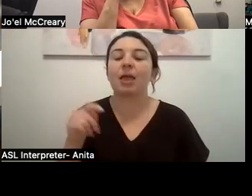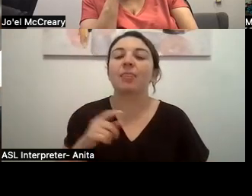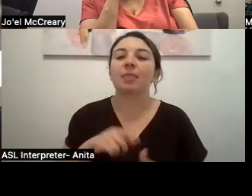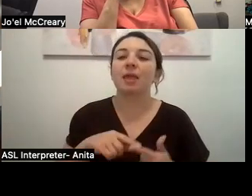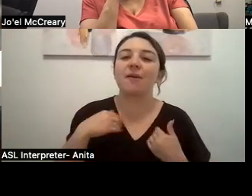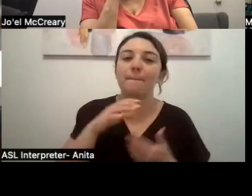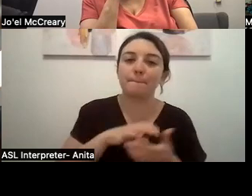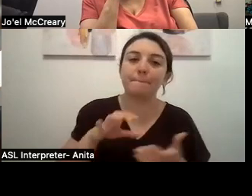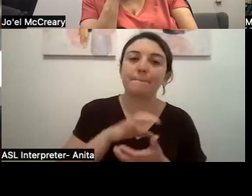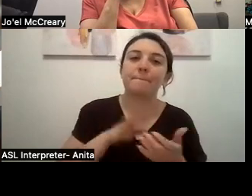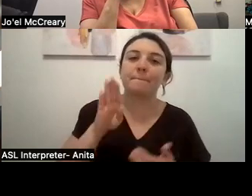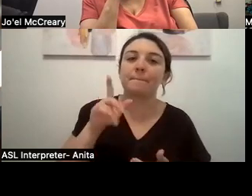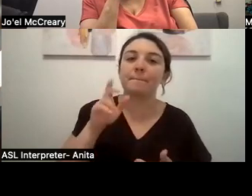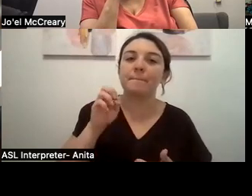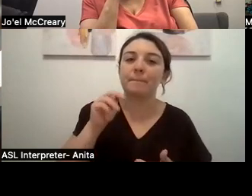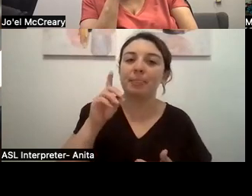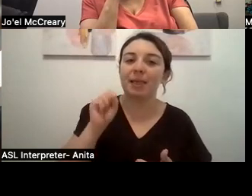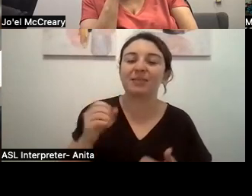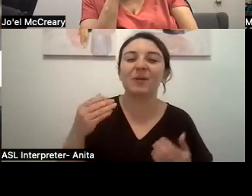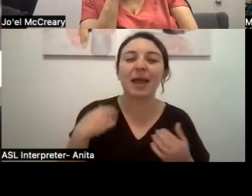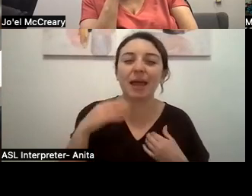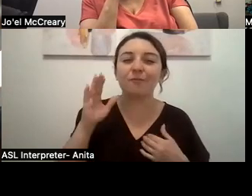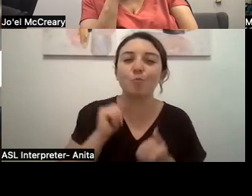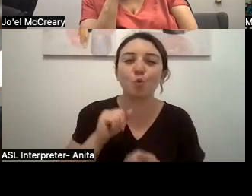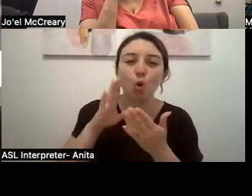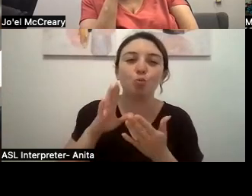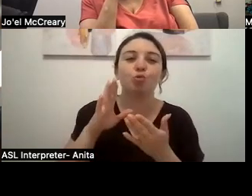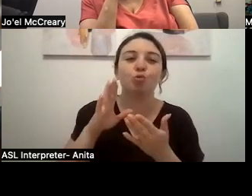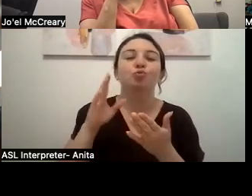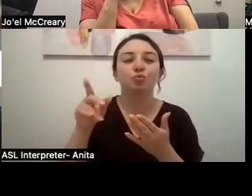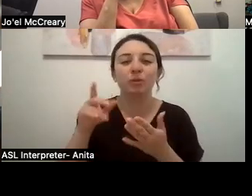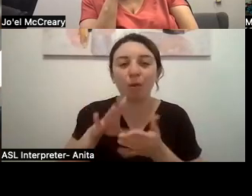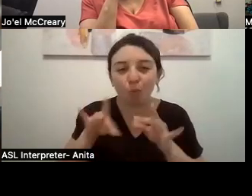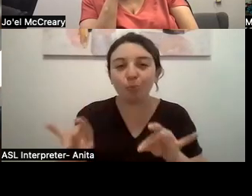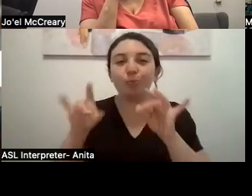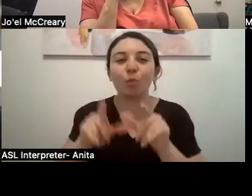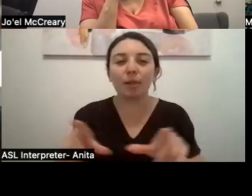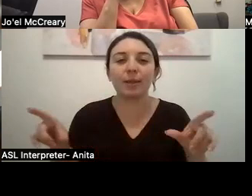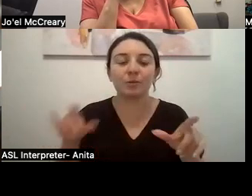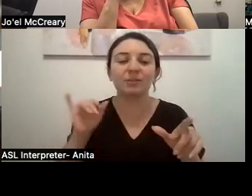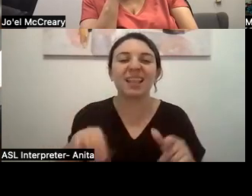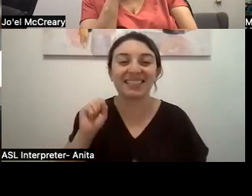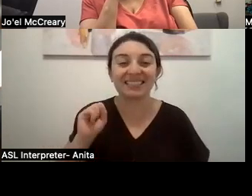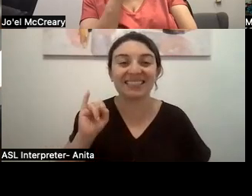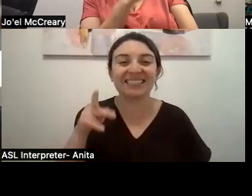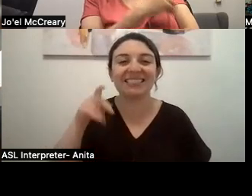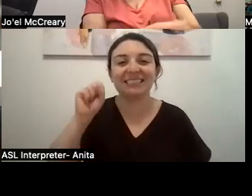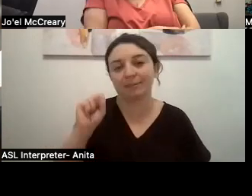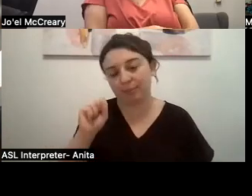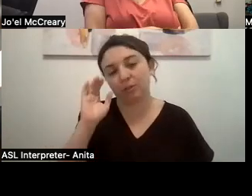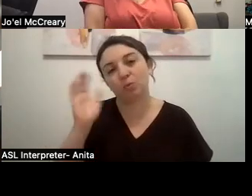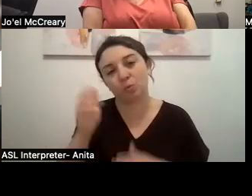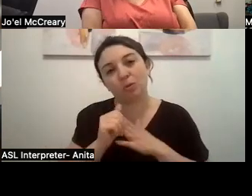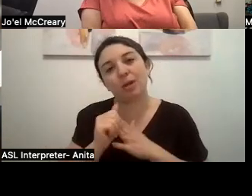where you're putting two sounds together. So there's a systematic way that kids learn to read. And so SIPS guides our students